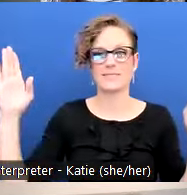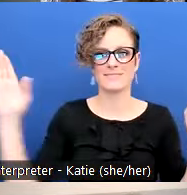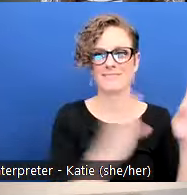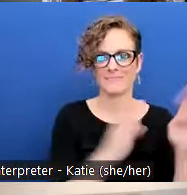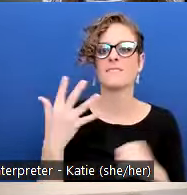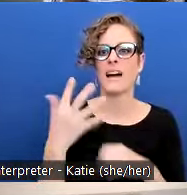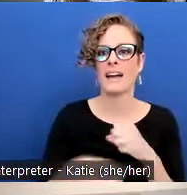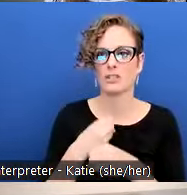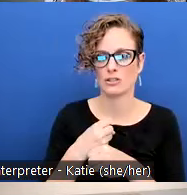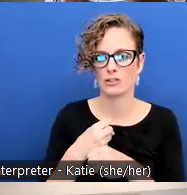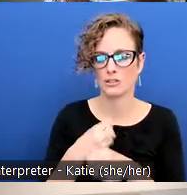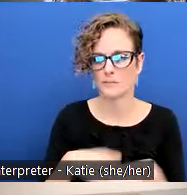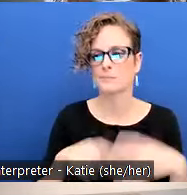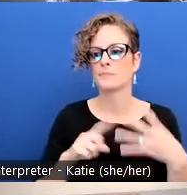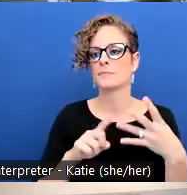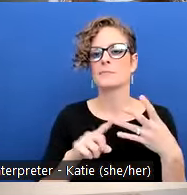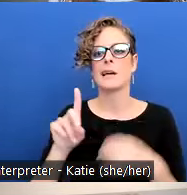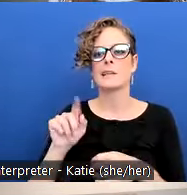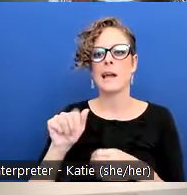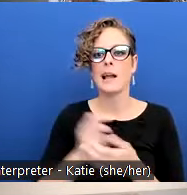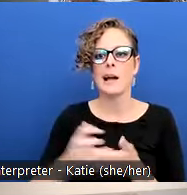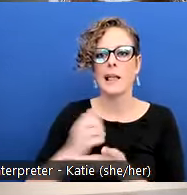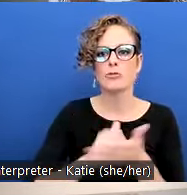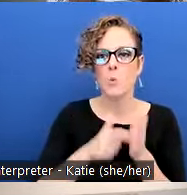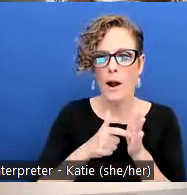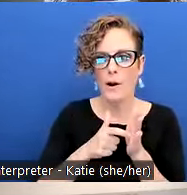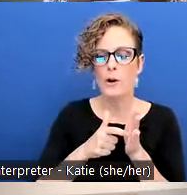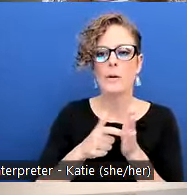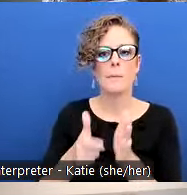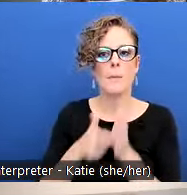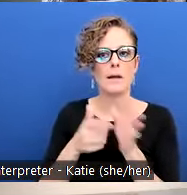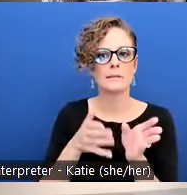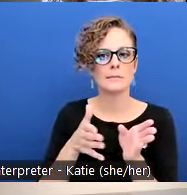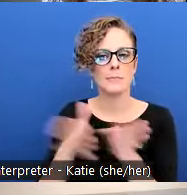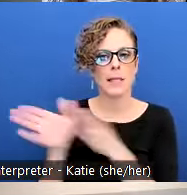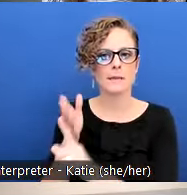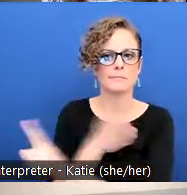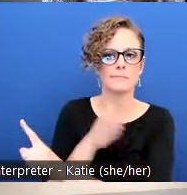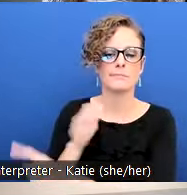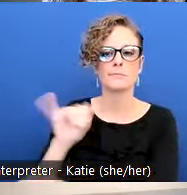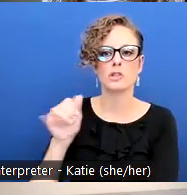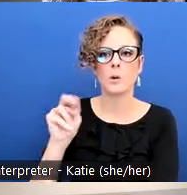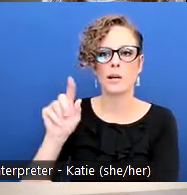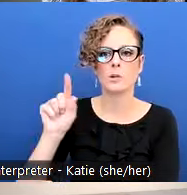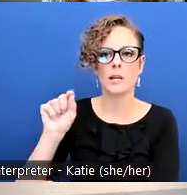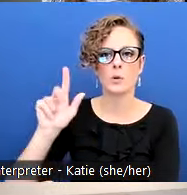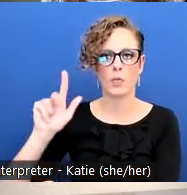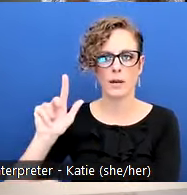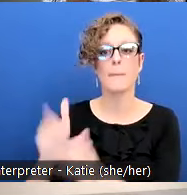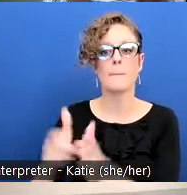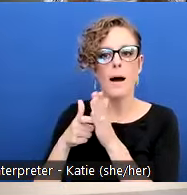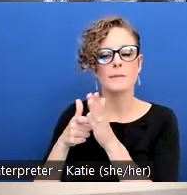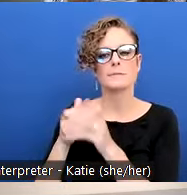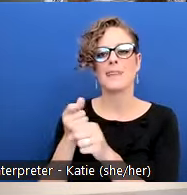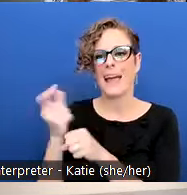a data collection plan prior to January of 2023, and to also start producing an annual report, and they